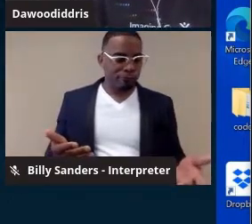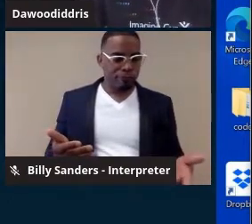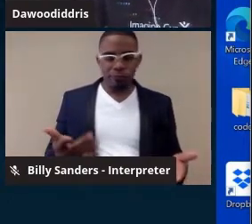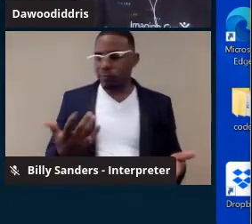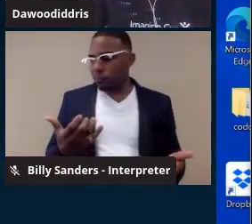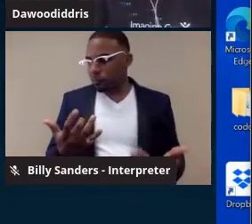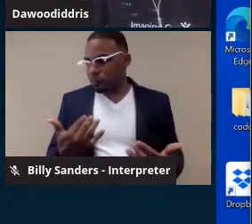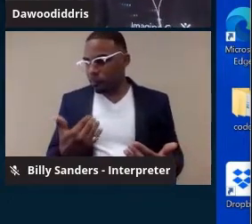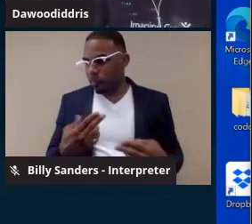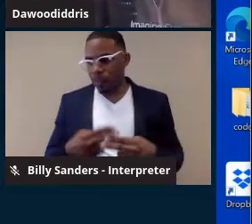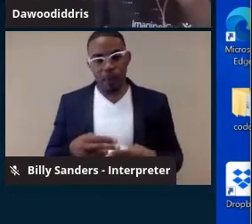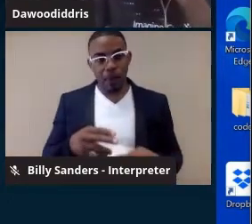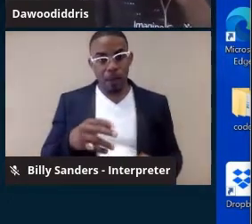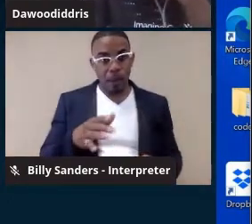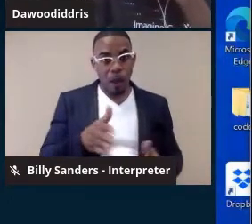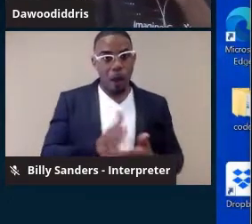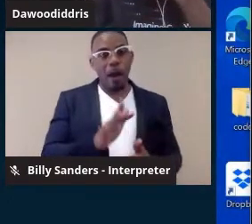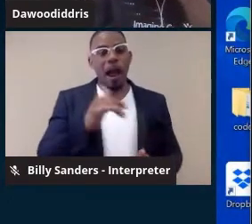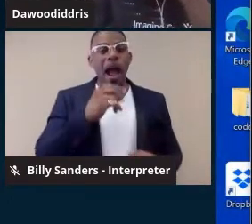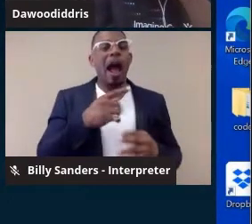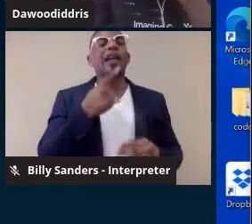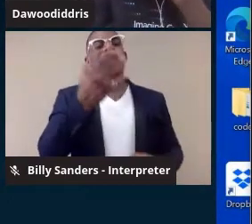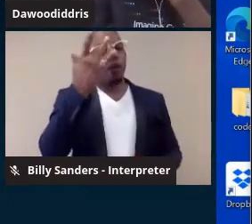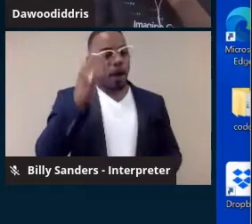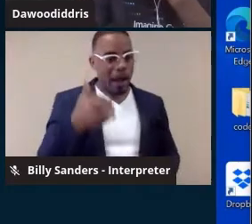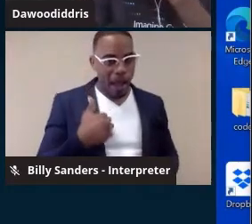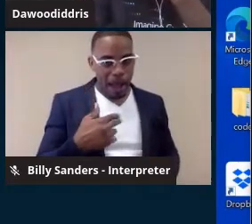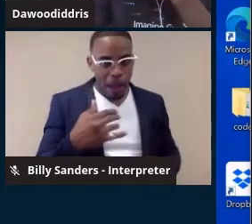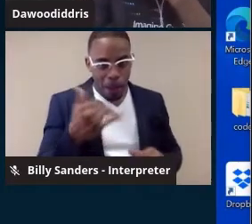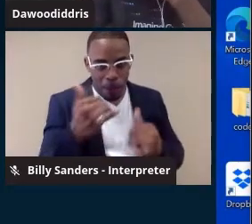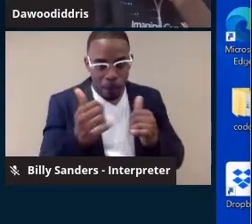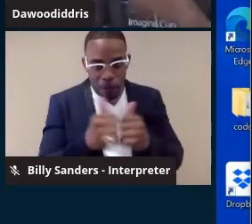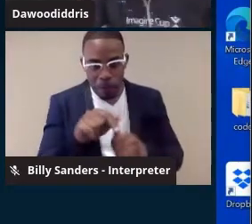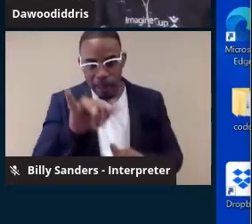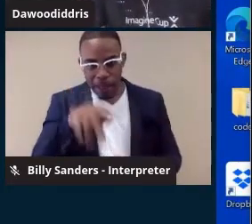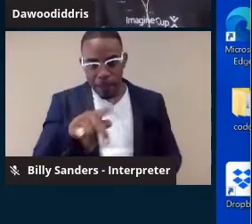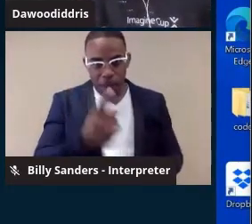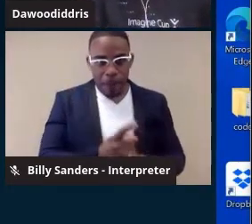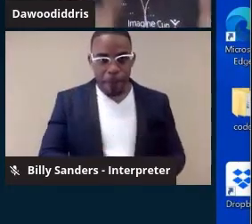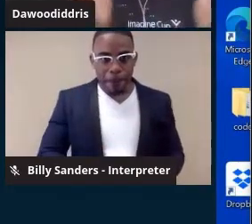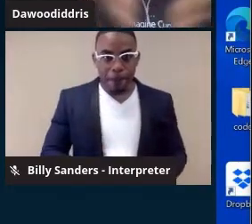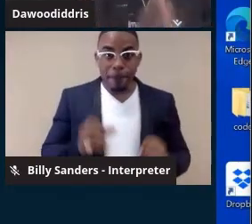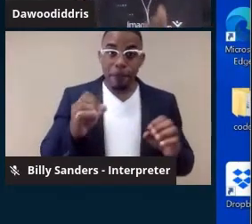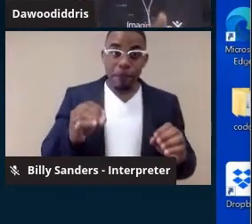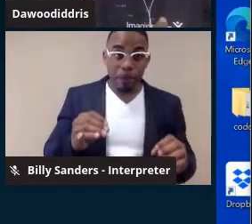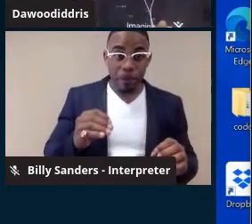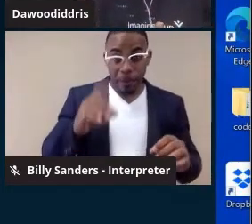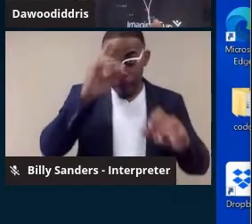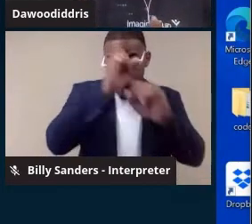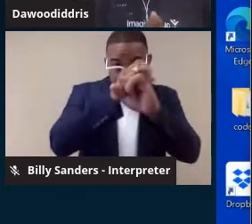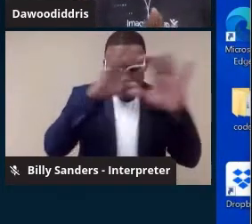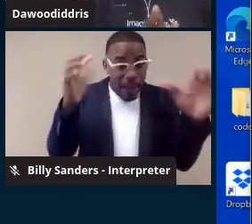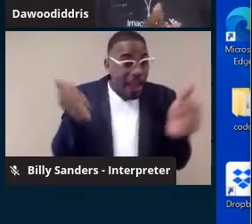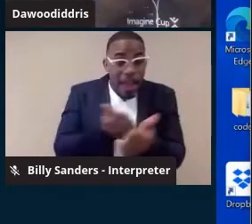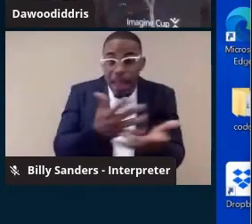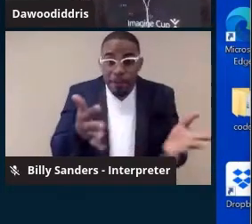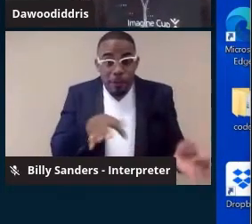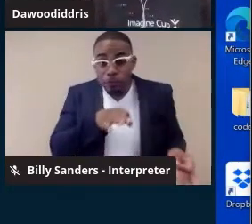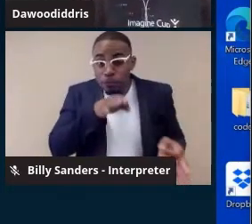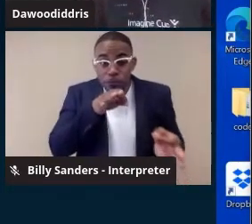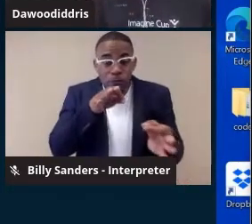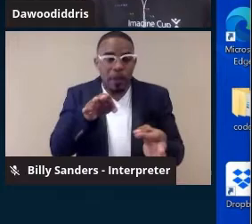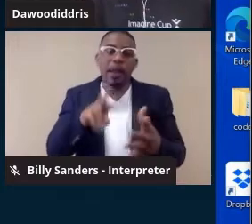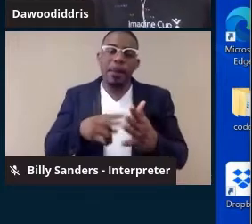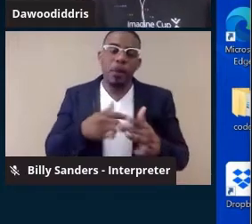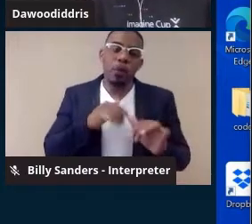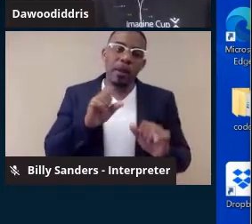NodeMoon. All right. I'll tell you why I'm pulling this guy in. All right. So imagine that everything is done successfully. It means that we